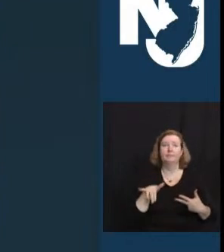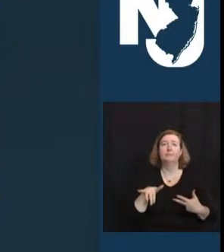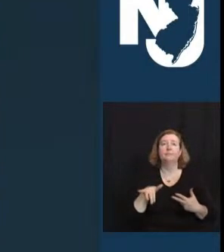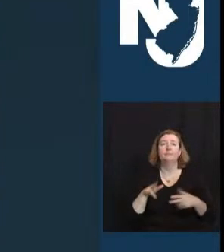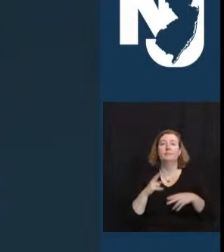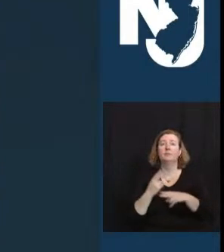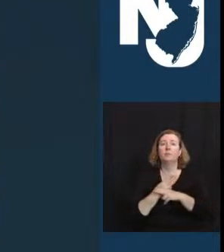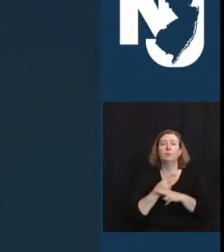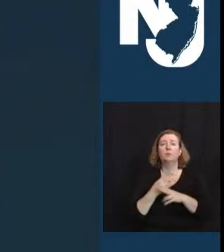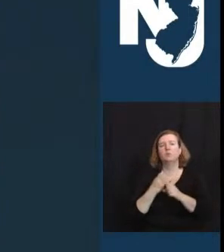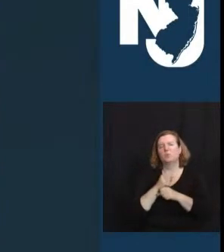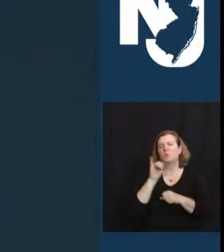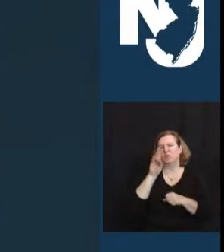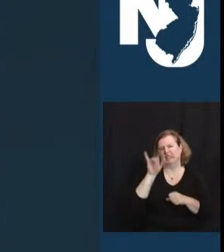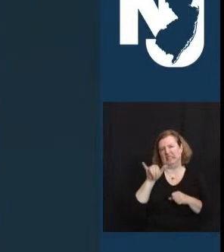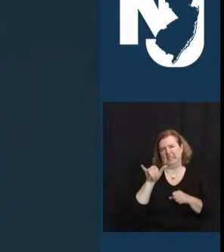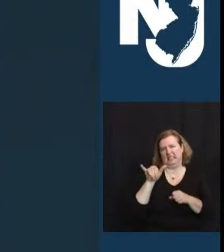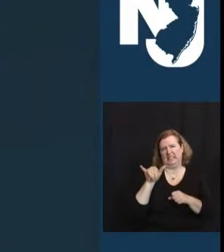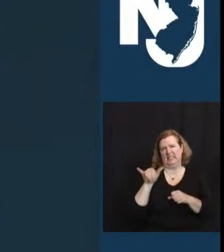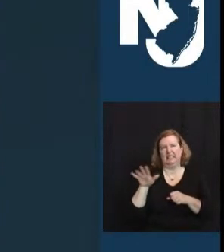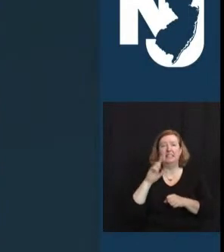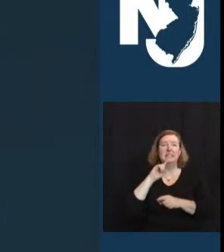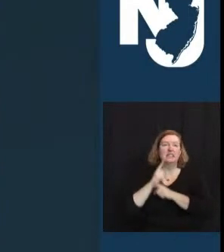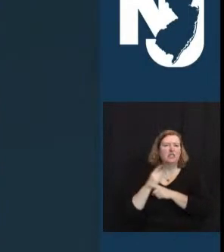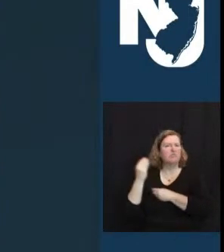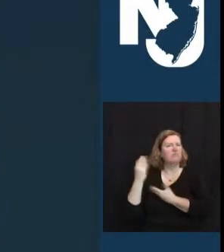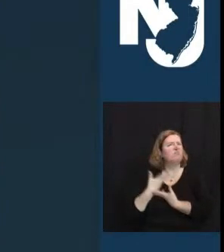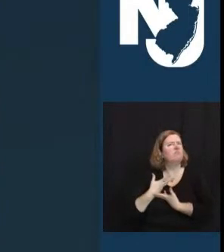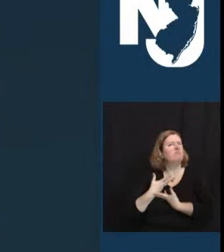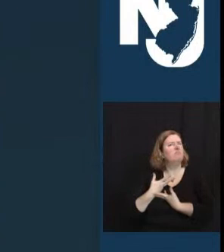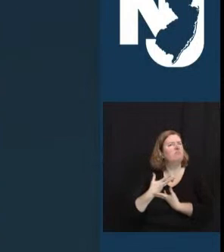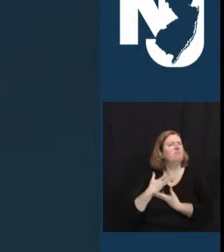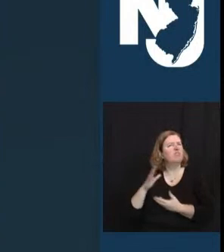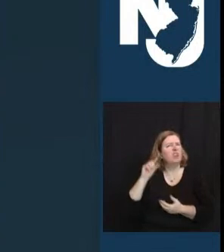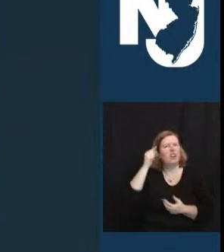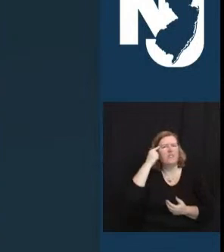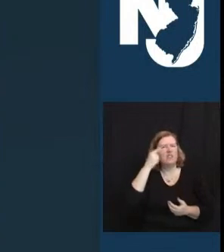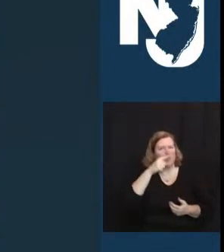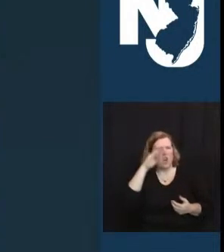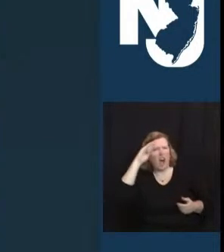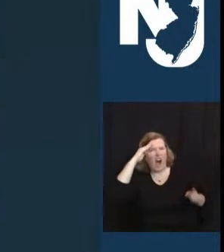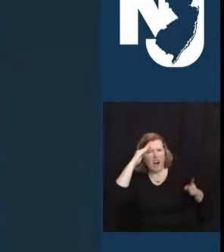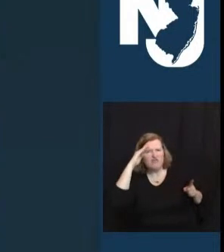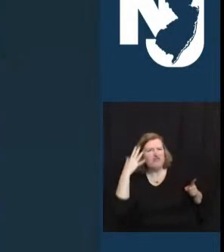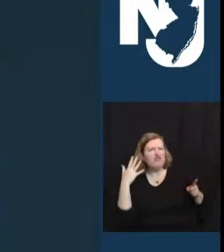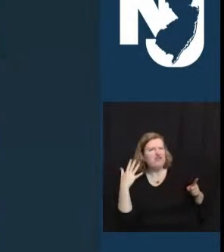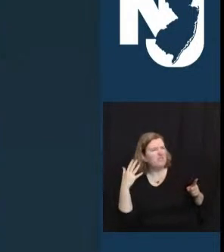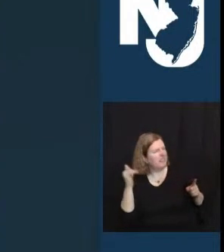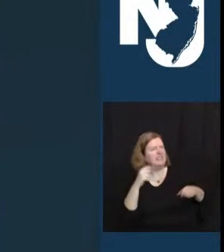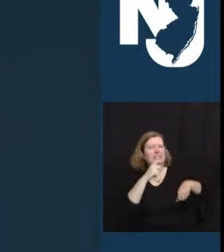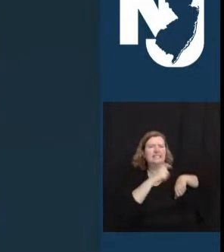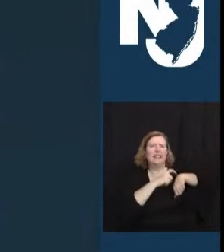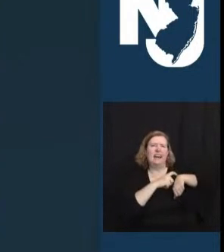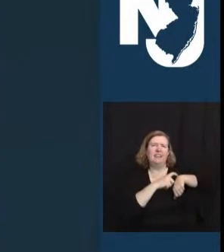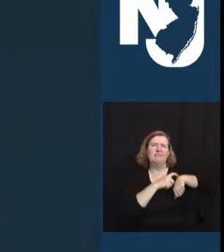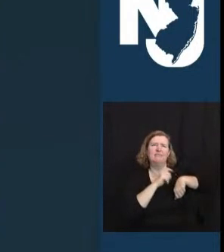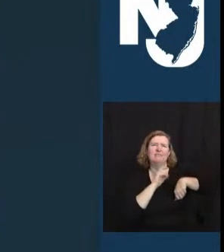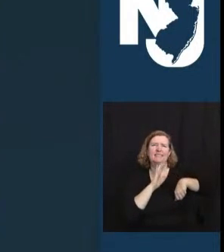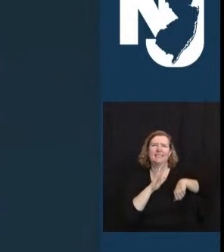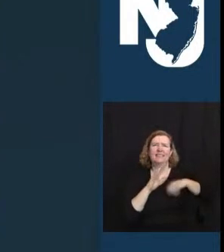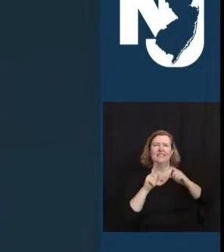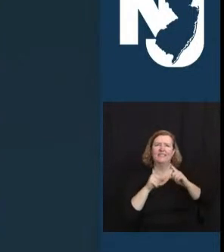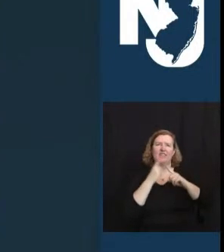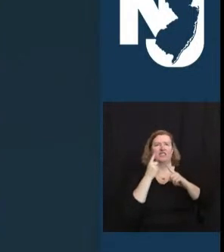Her sister said to me, well, you're Irish, Governor. You know this, that every family in that era named their daughters with their first names. They were